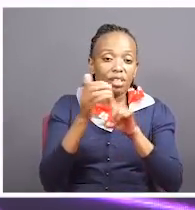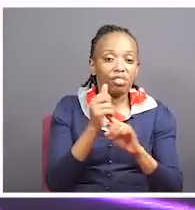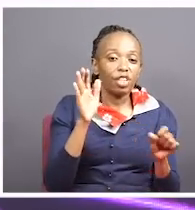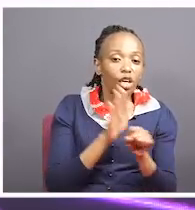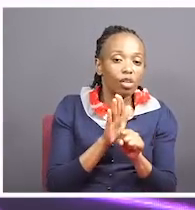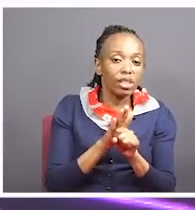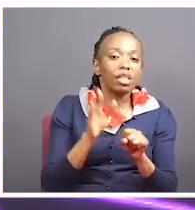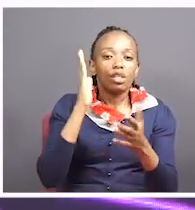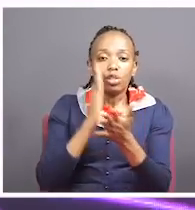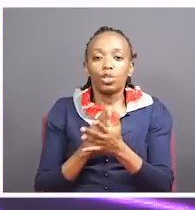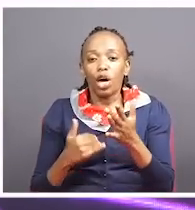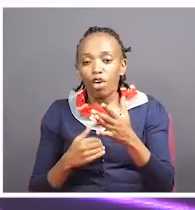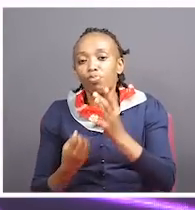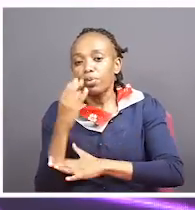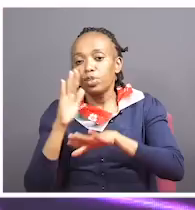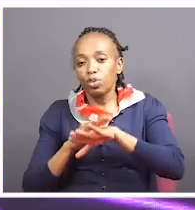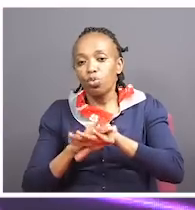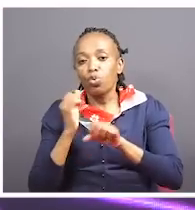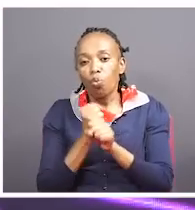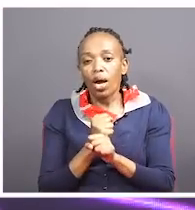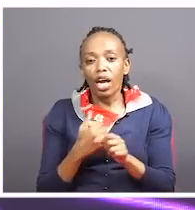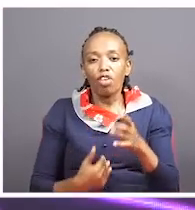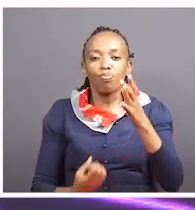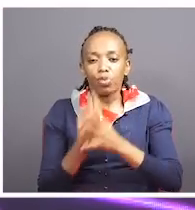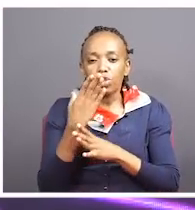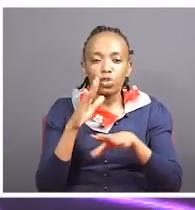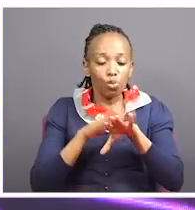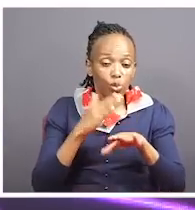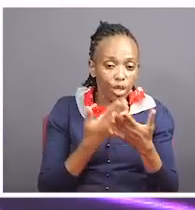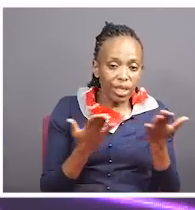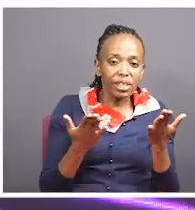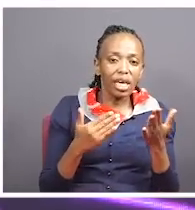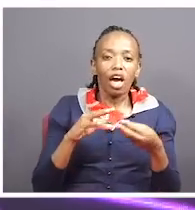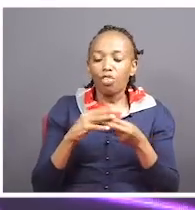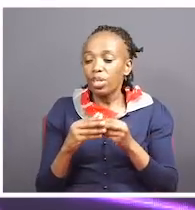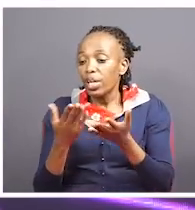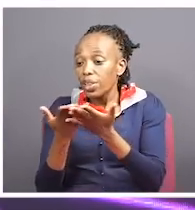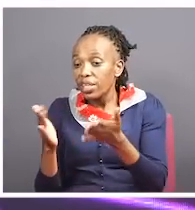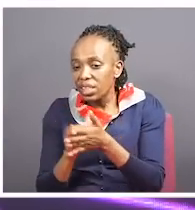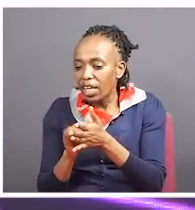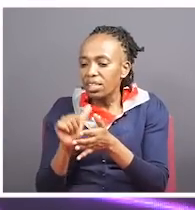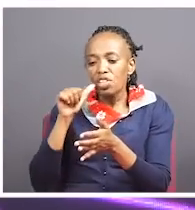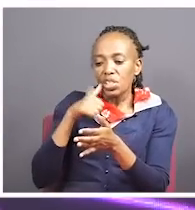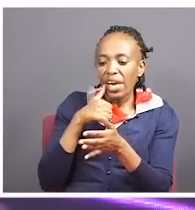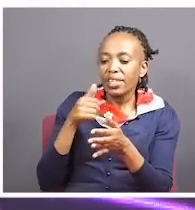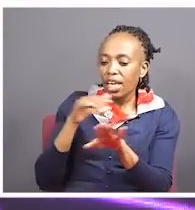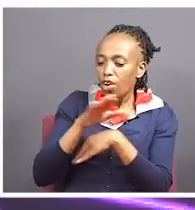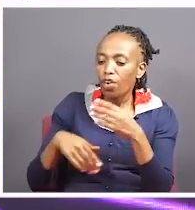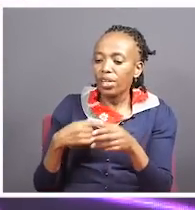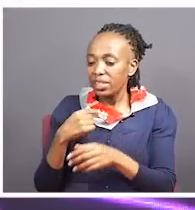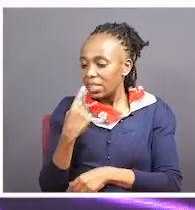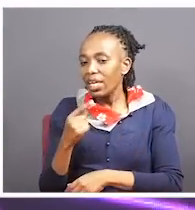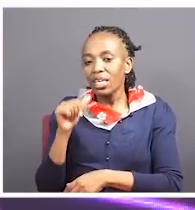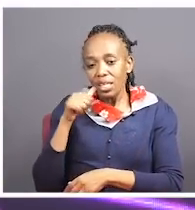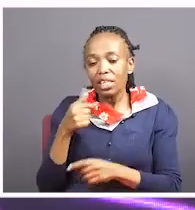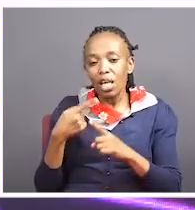lot. Yes, I have produced good work. Yes, I have produced a good product. Yes, I have created this thing that looks very nice and everybody